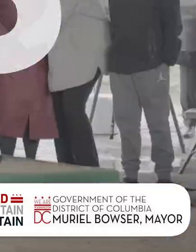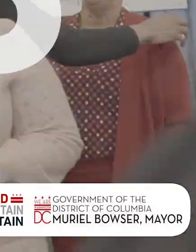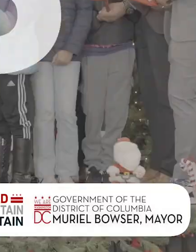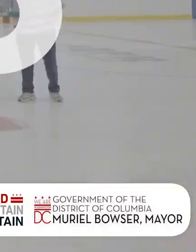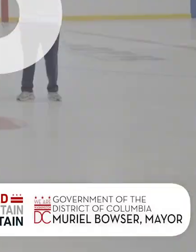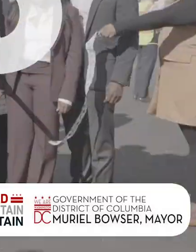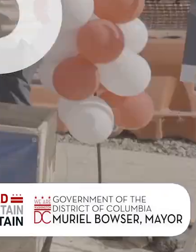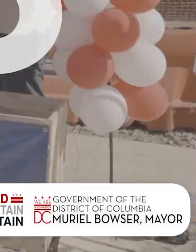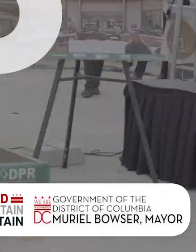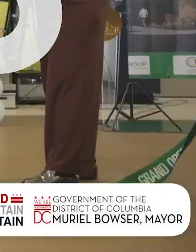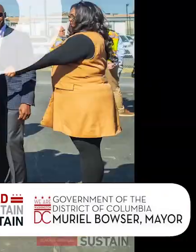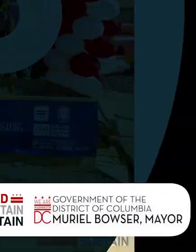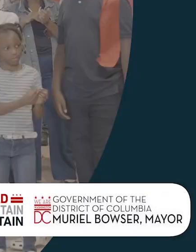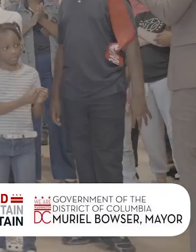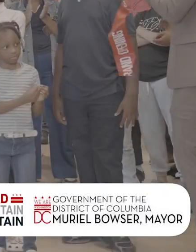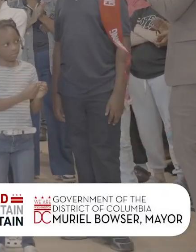wards.